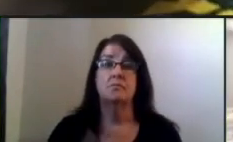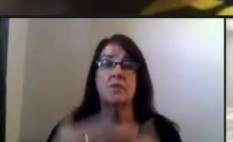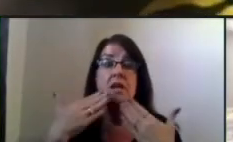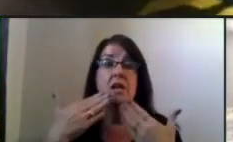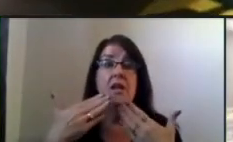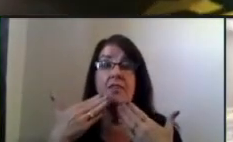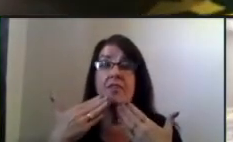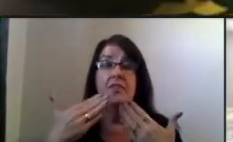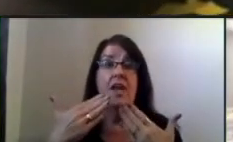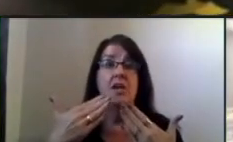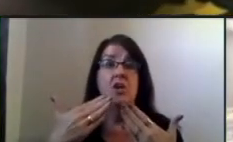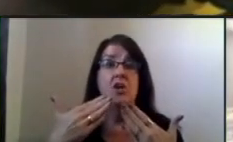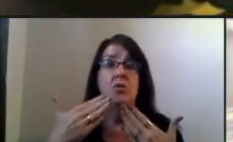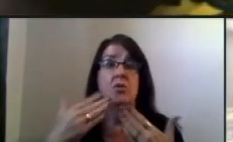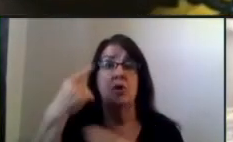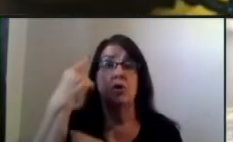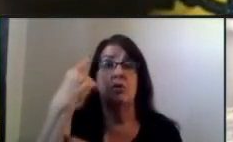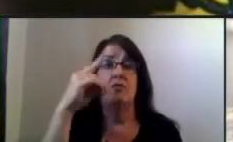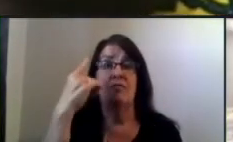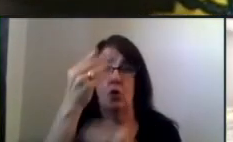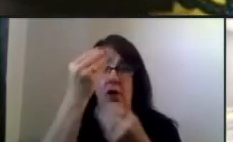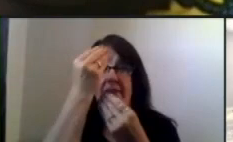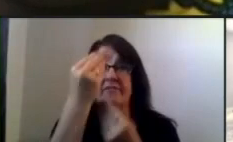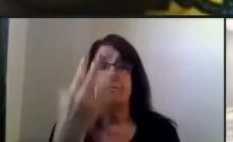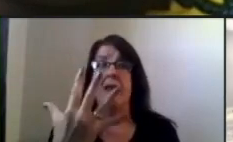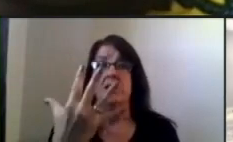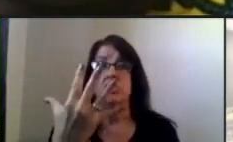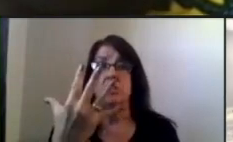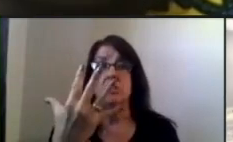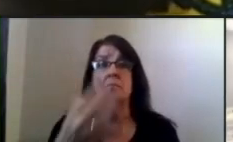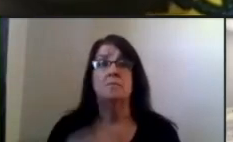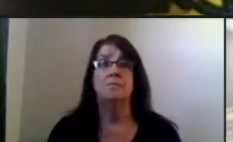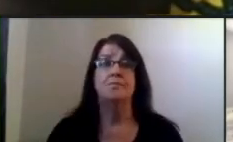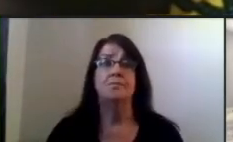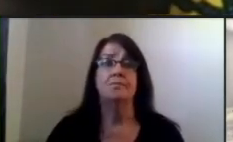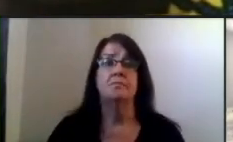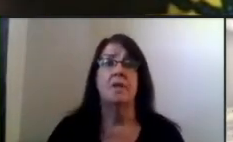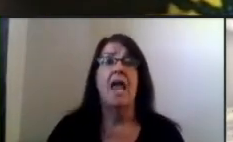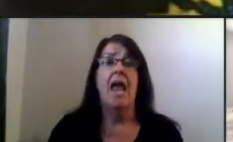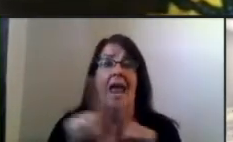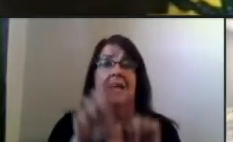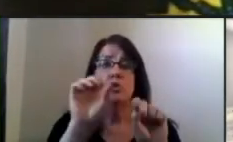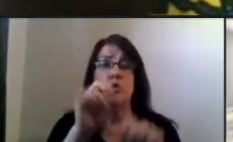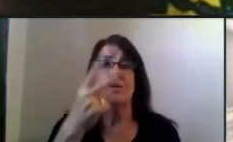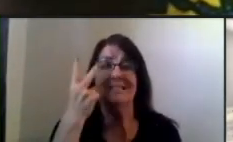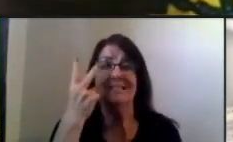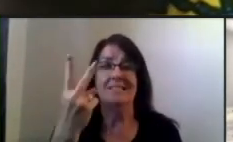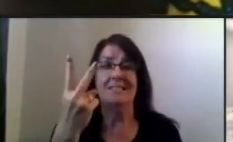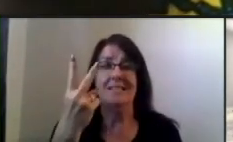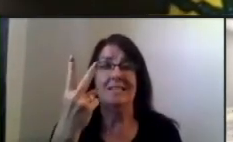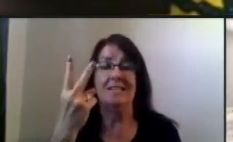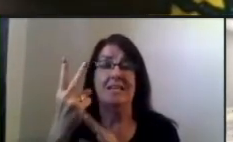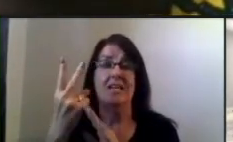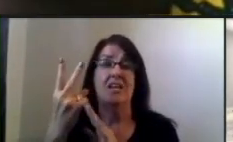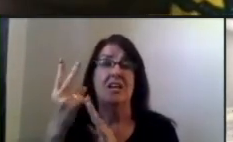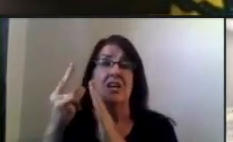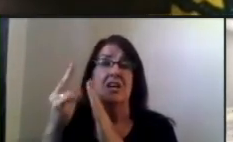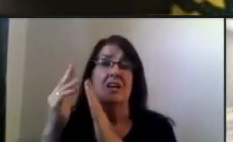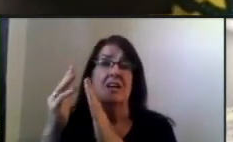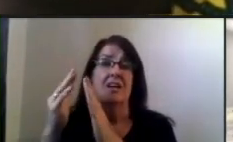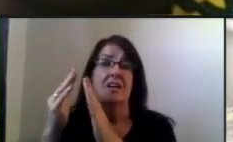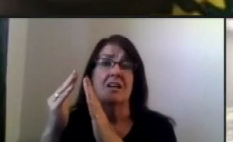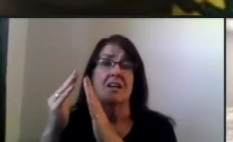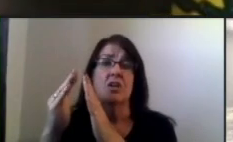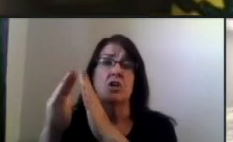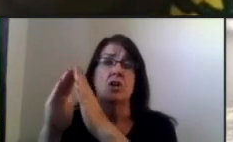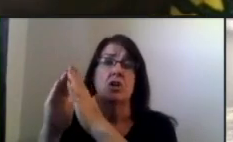Thank you, Astra, for the information. And as you can see, like you said, community organizers are continuing to